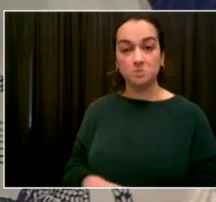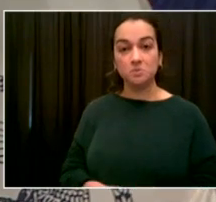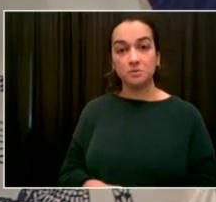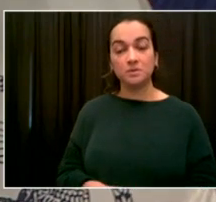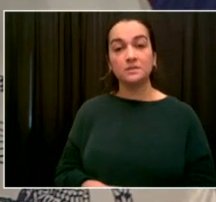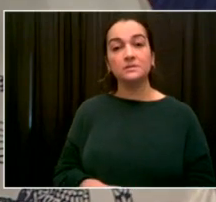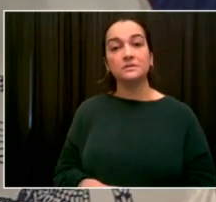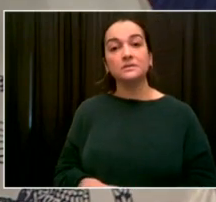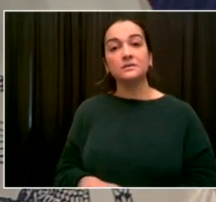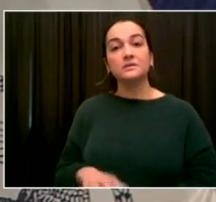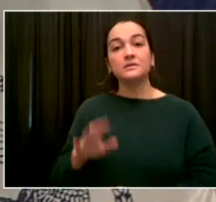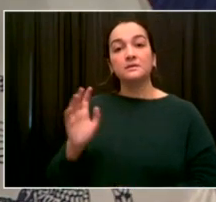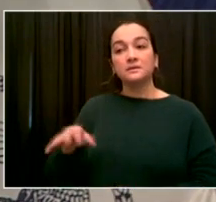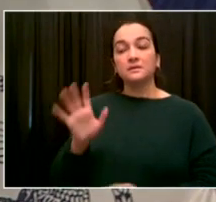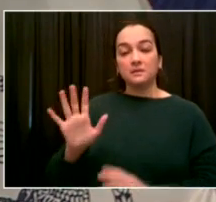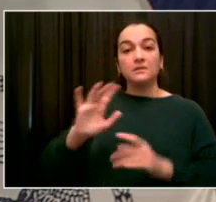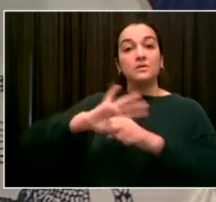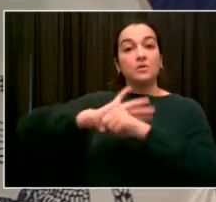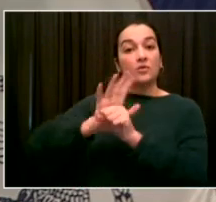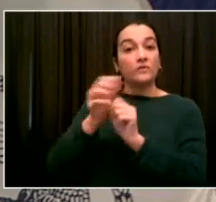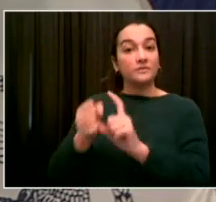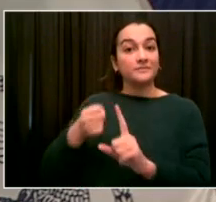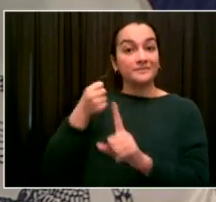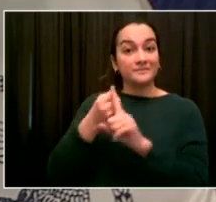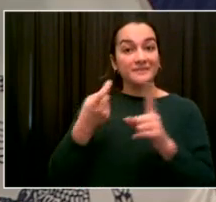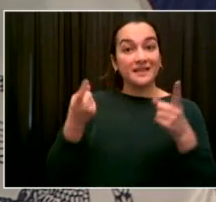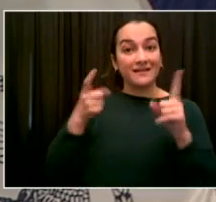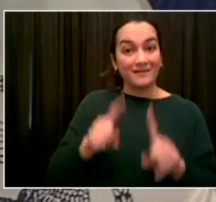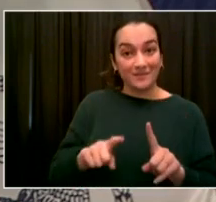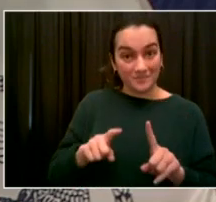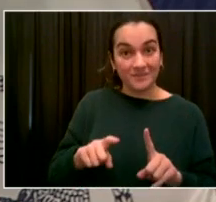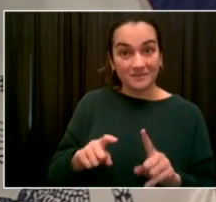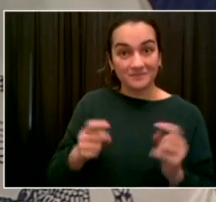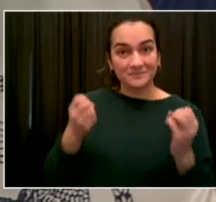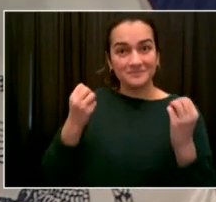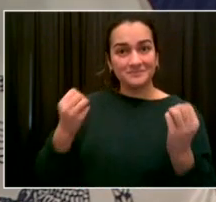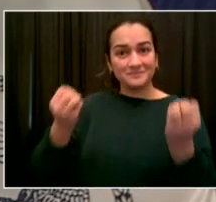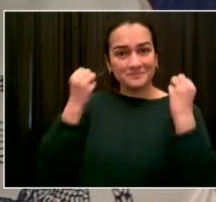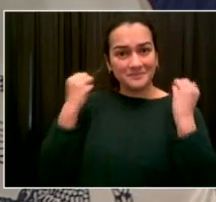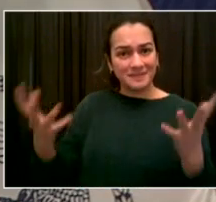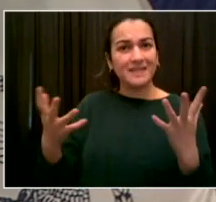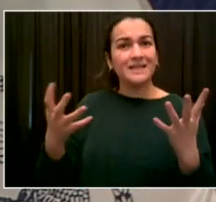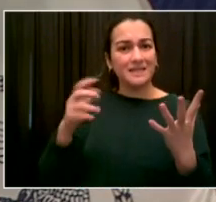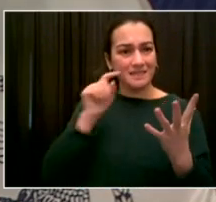leaders, and they've been very productive, very collegial.